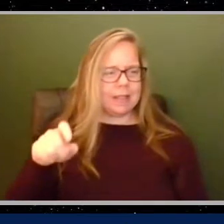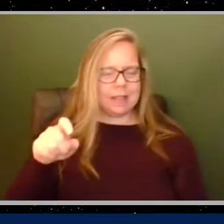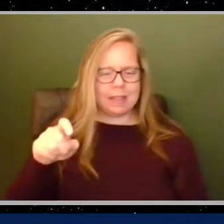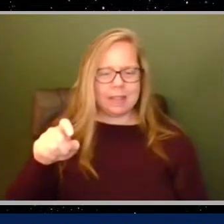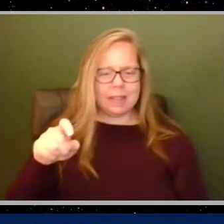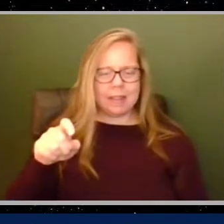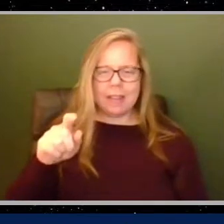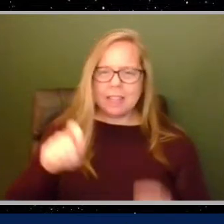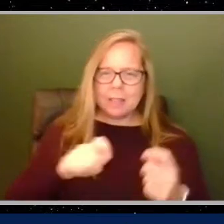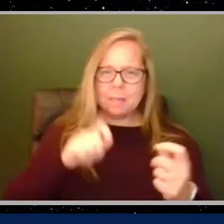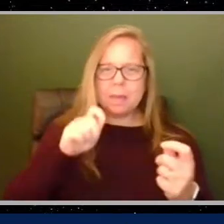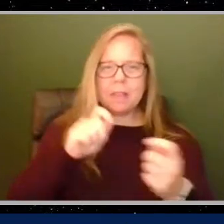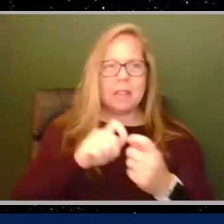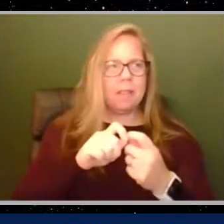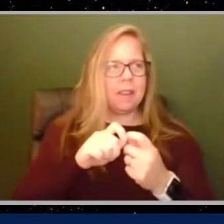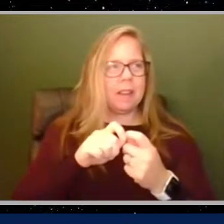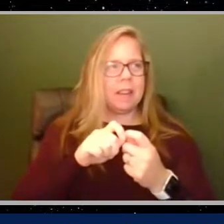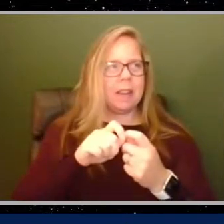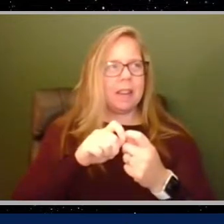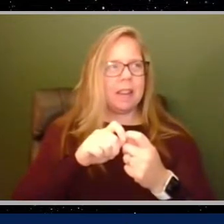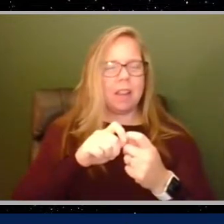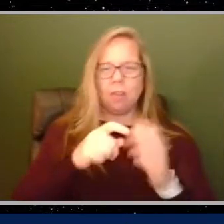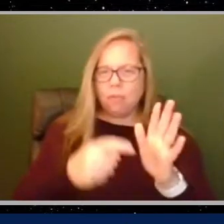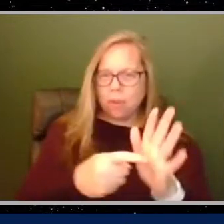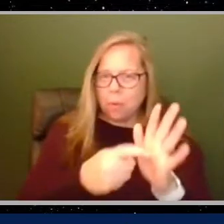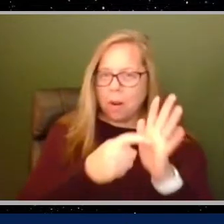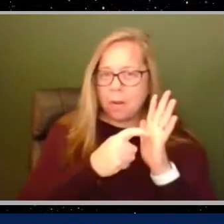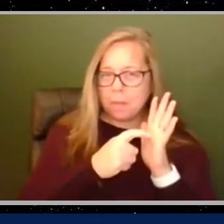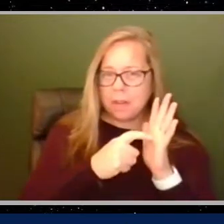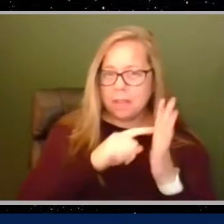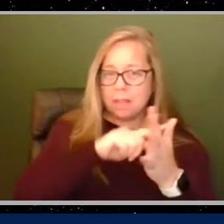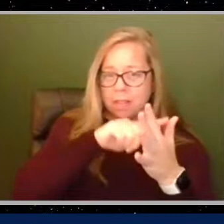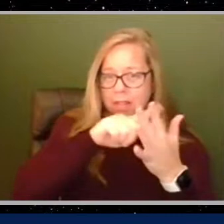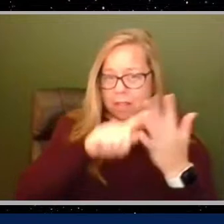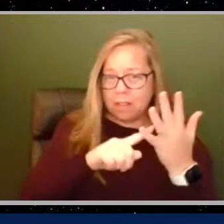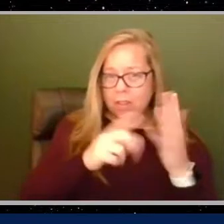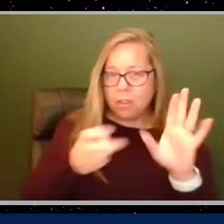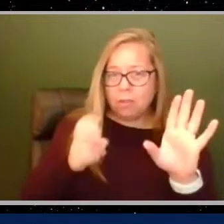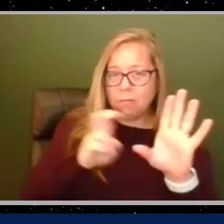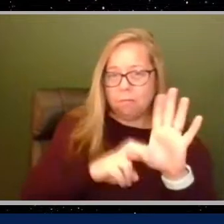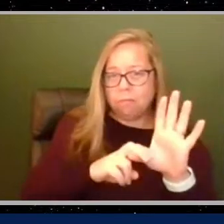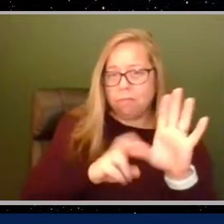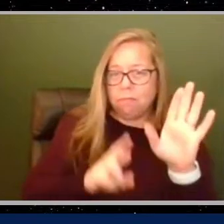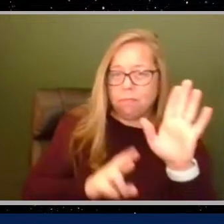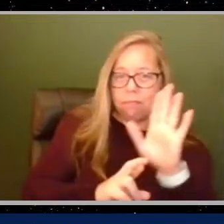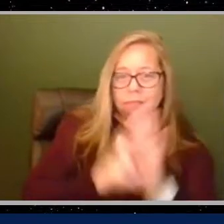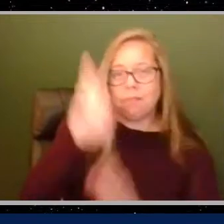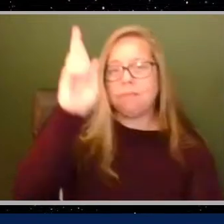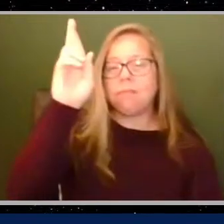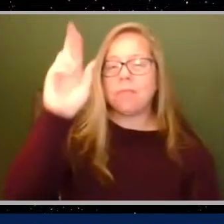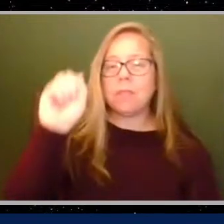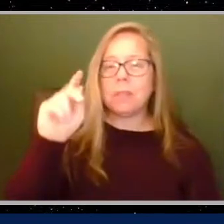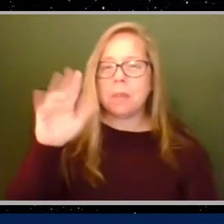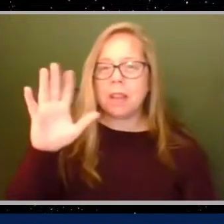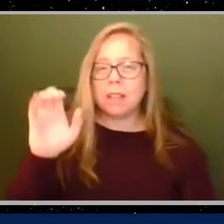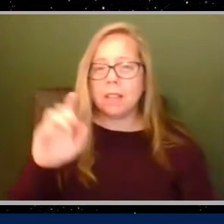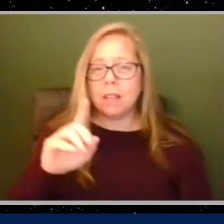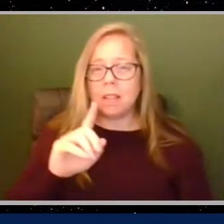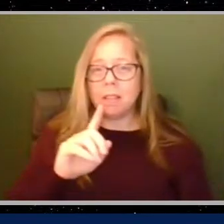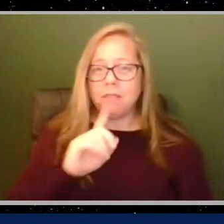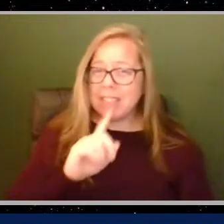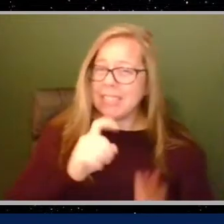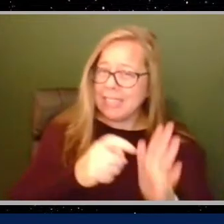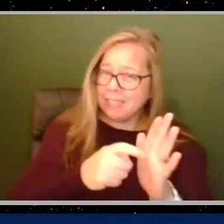astronaut profile requirements? Do we really need those? And I think, we saw that with when